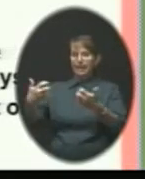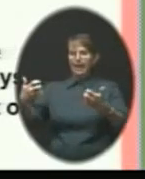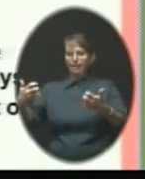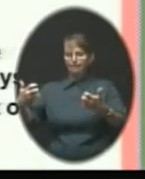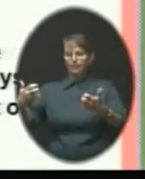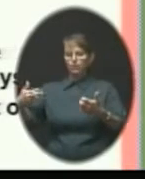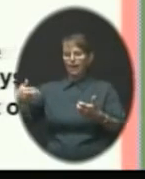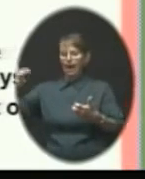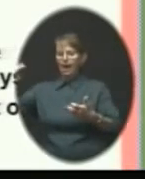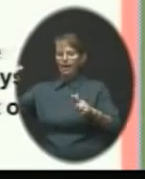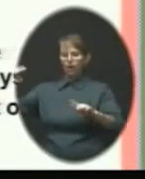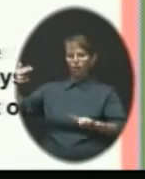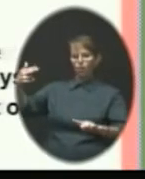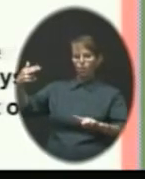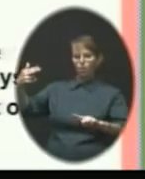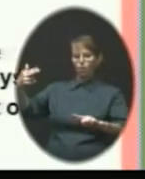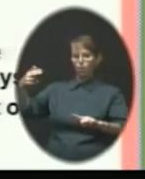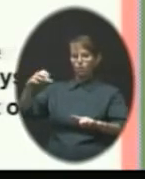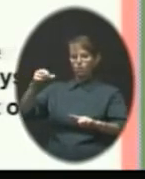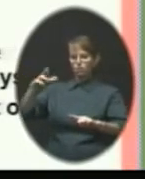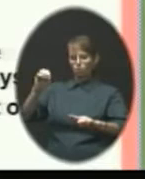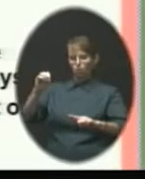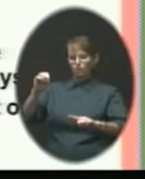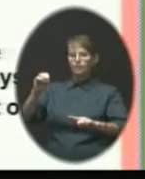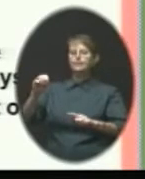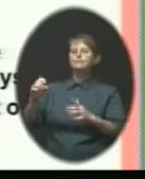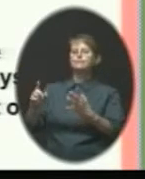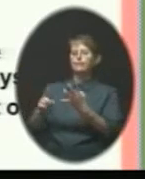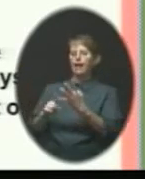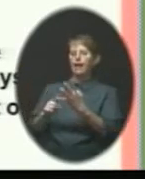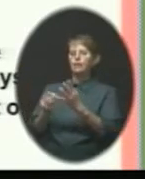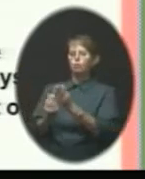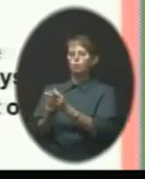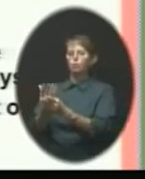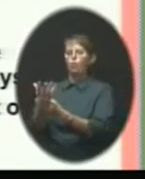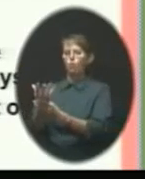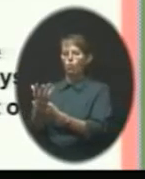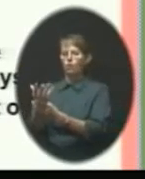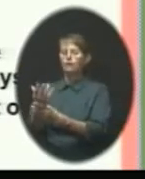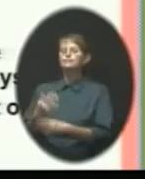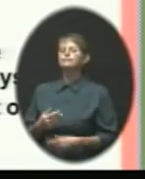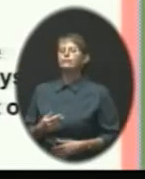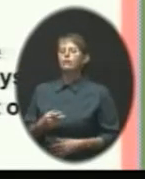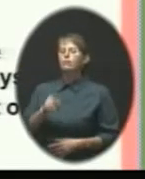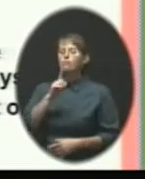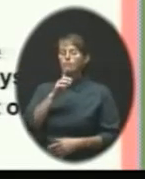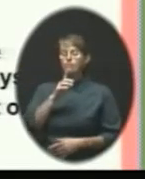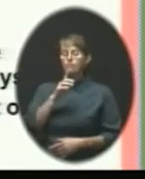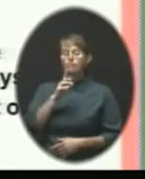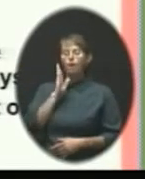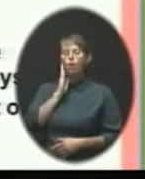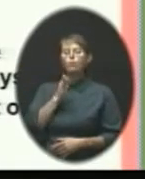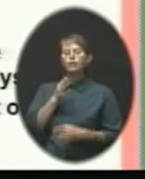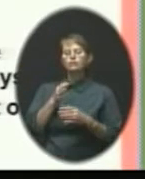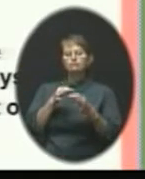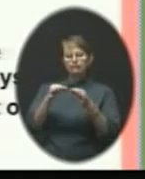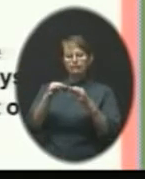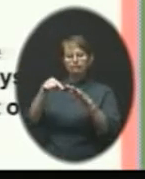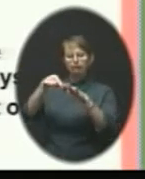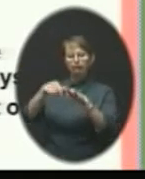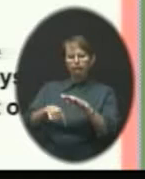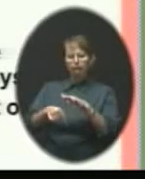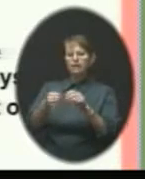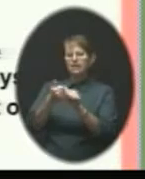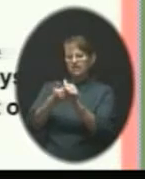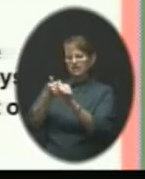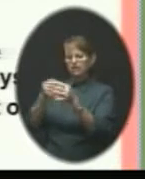being able to show growth. And I'm going to talk a little bit more in detail about what each of those four are so that you can see how data